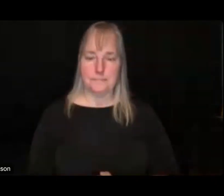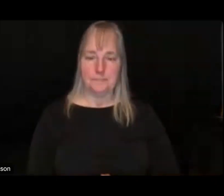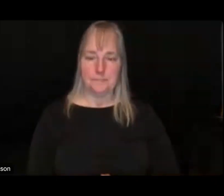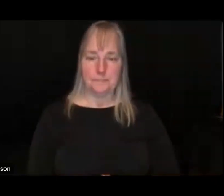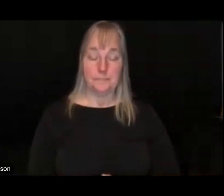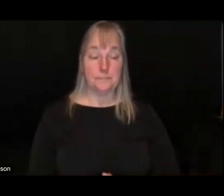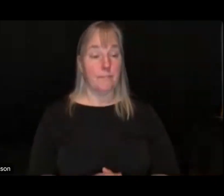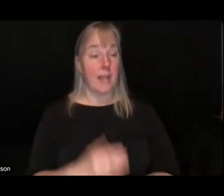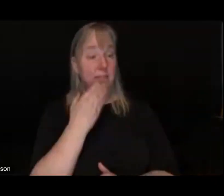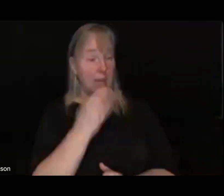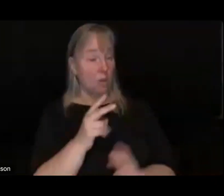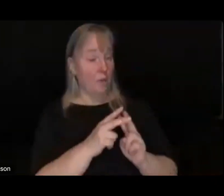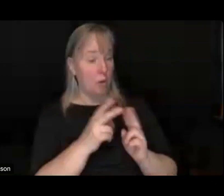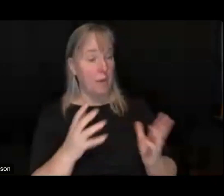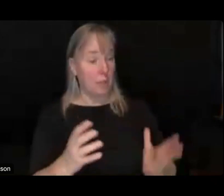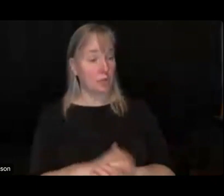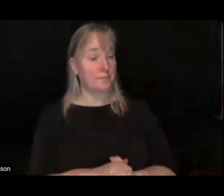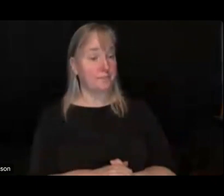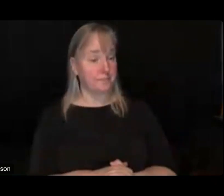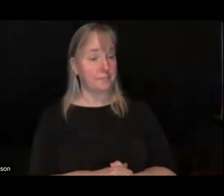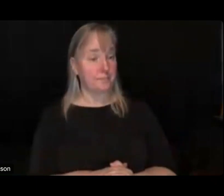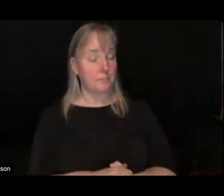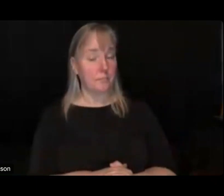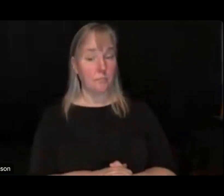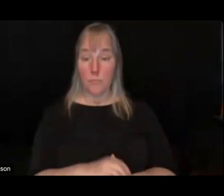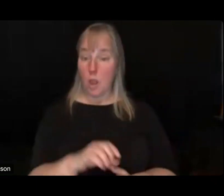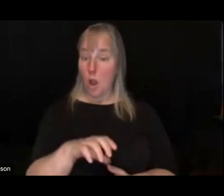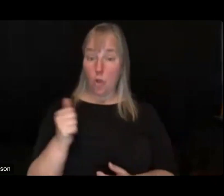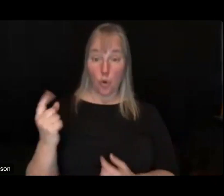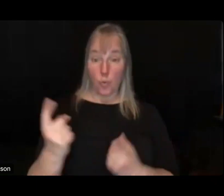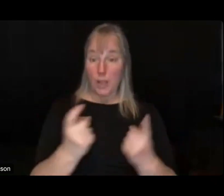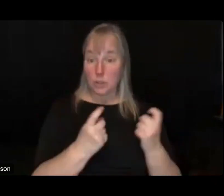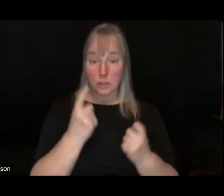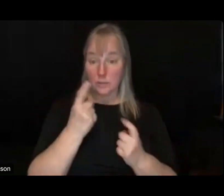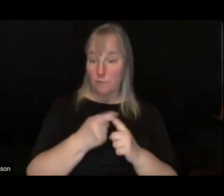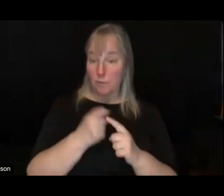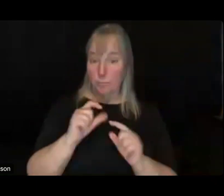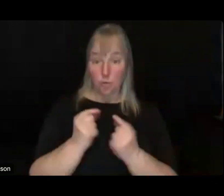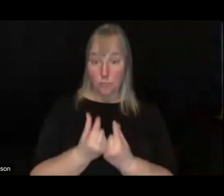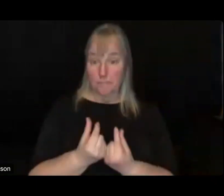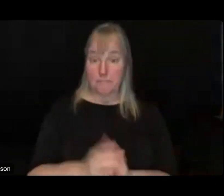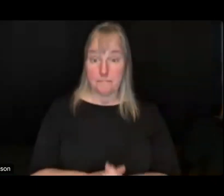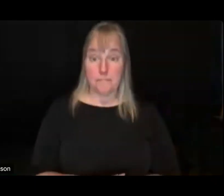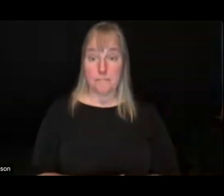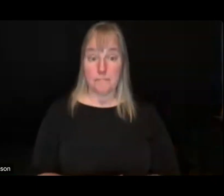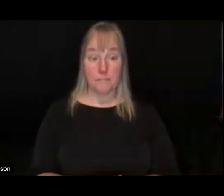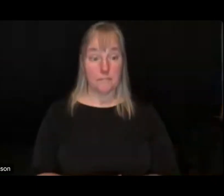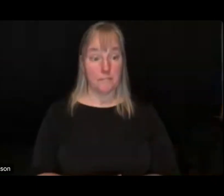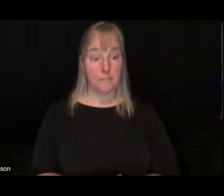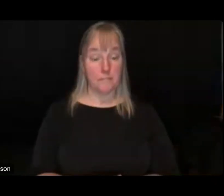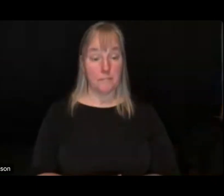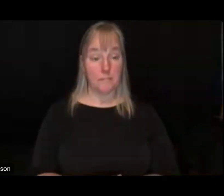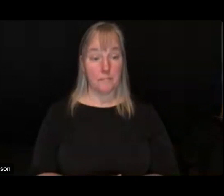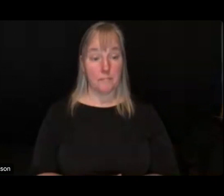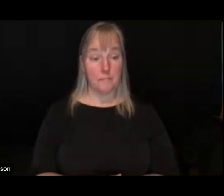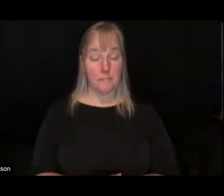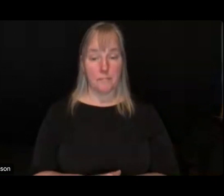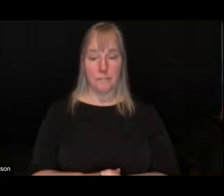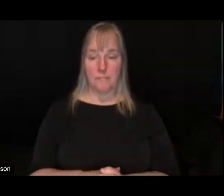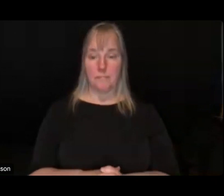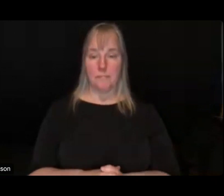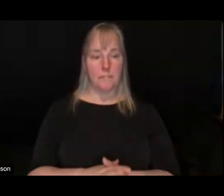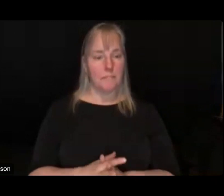Thank you very much. Any other questions from the group? This is really